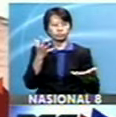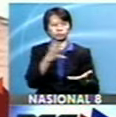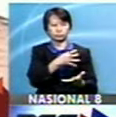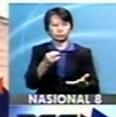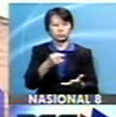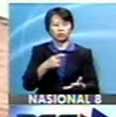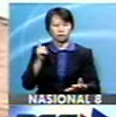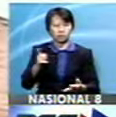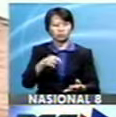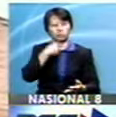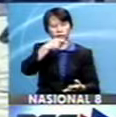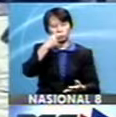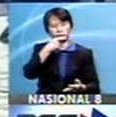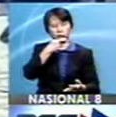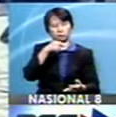And she said,